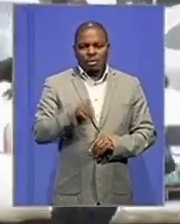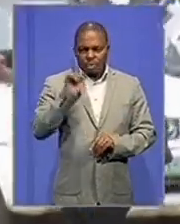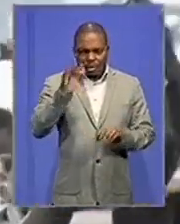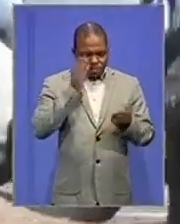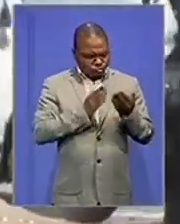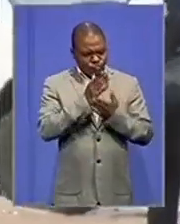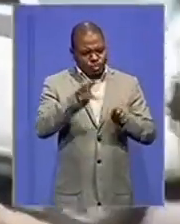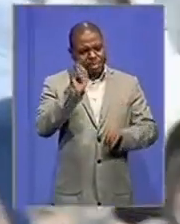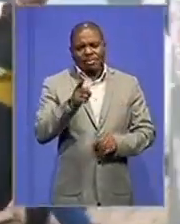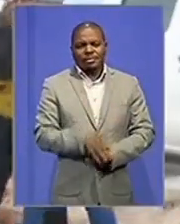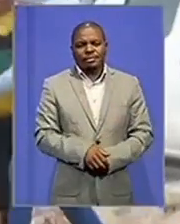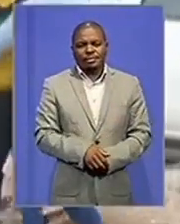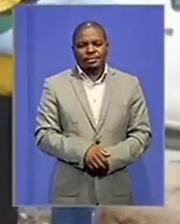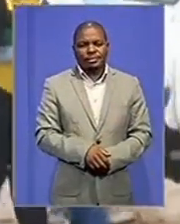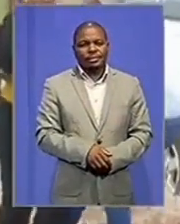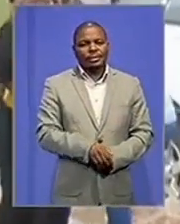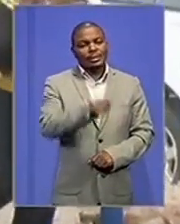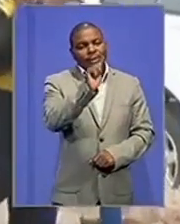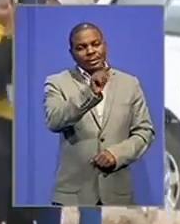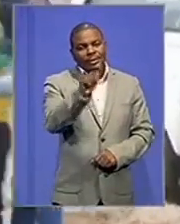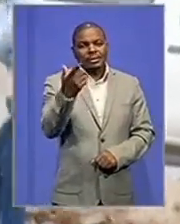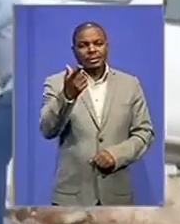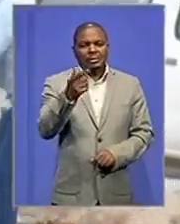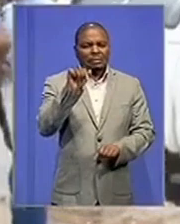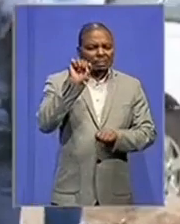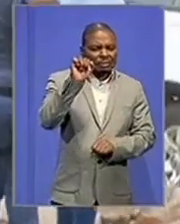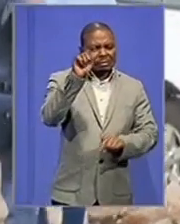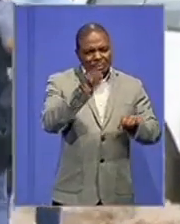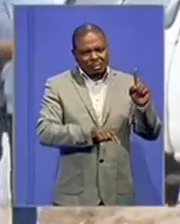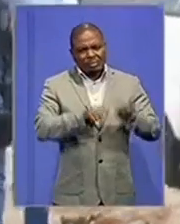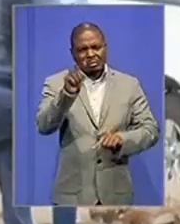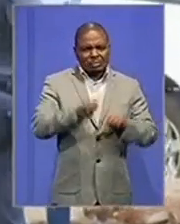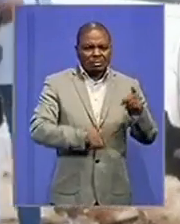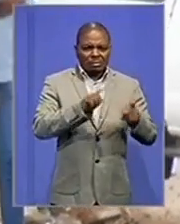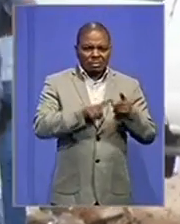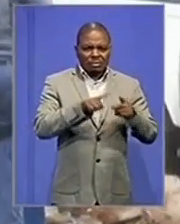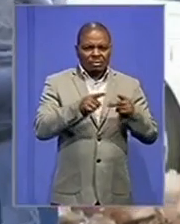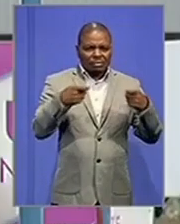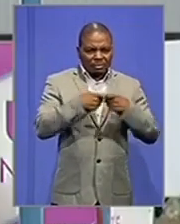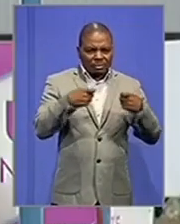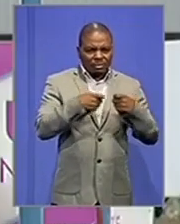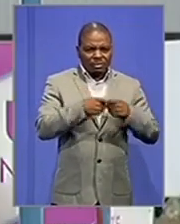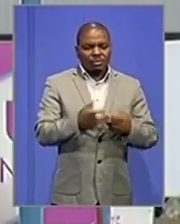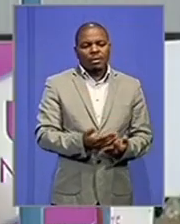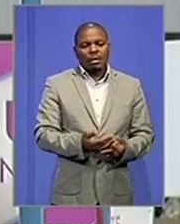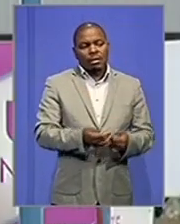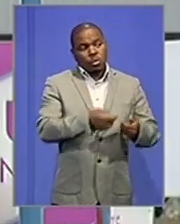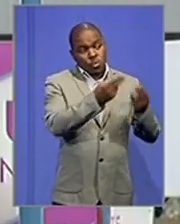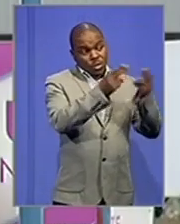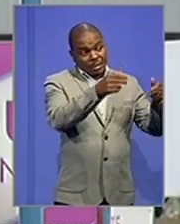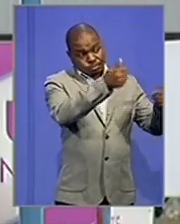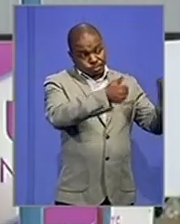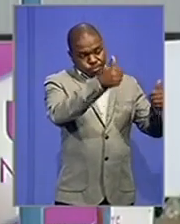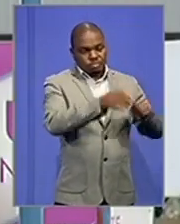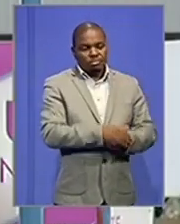learn. Ntle le go gola ga ditshupetso tseno le go nna gape le tirisodikgoka, botsamaisi jwa university